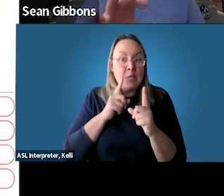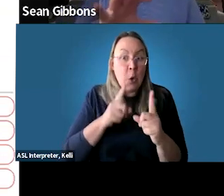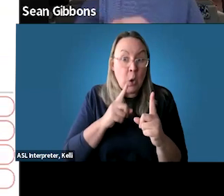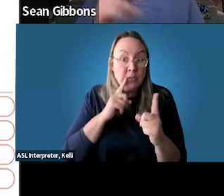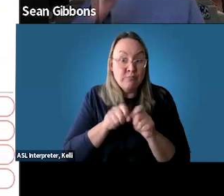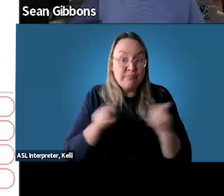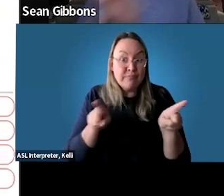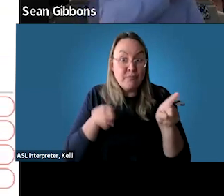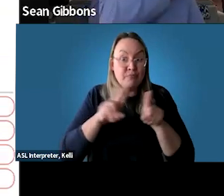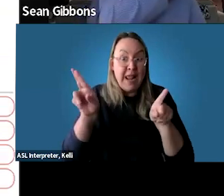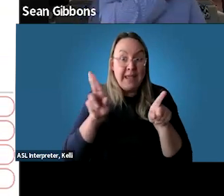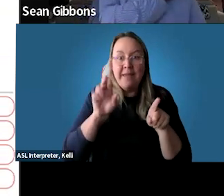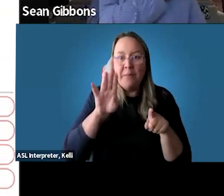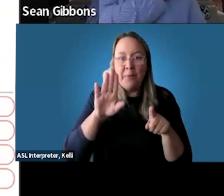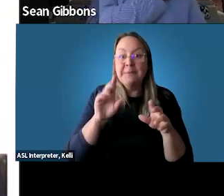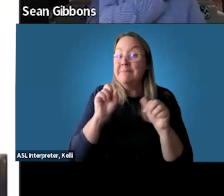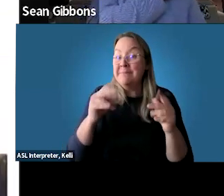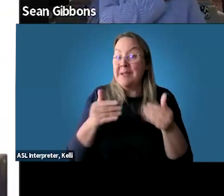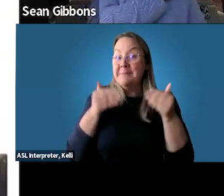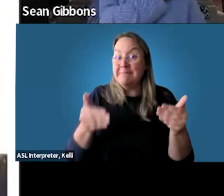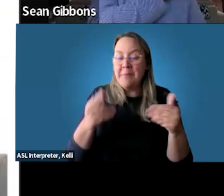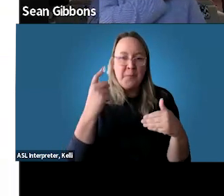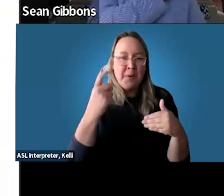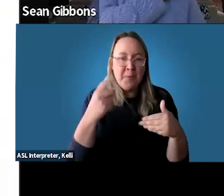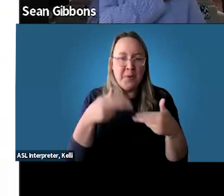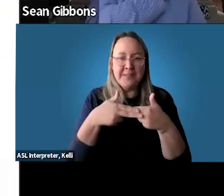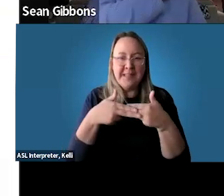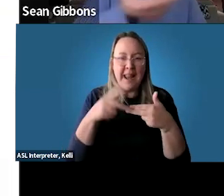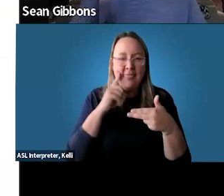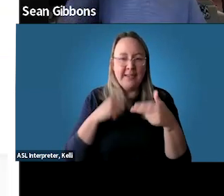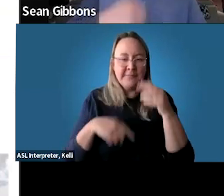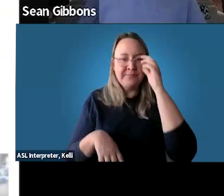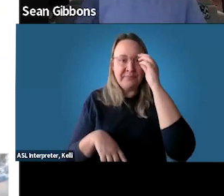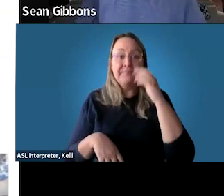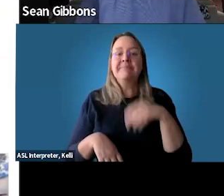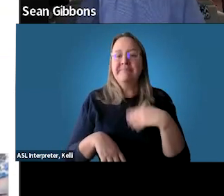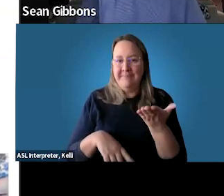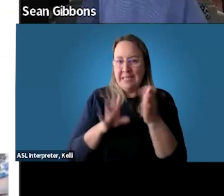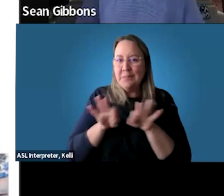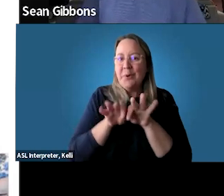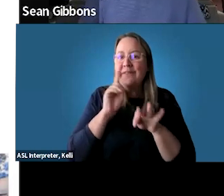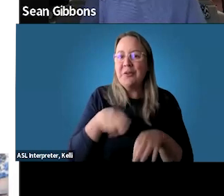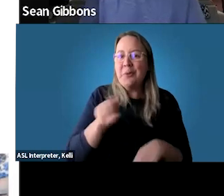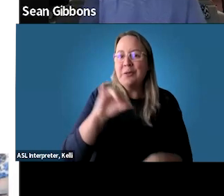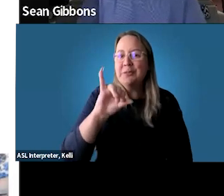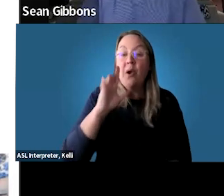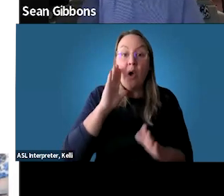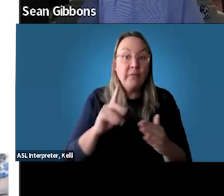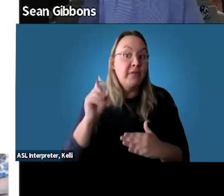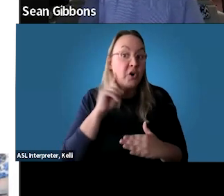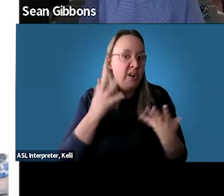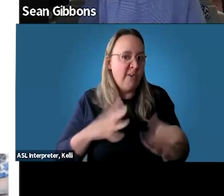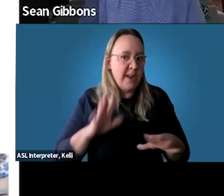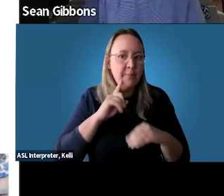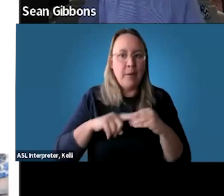keep your eyes and ears out. All right, let's move forward. I think I got one more before we move along. Oh yeah, this is an important one for y'all. Hopefully you've heard this.